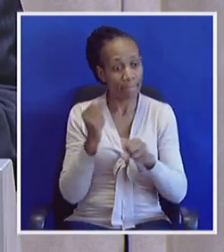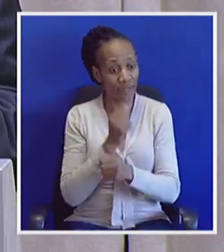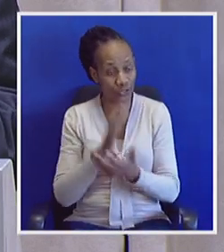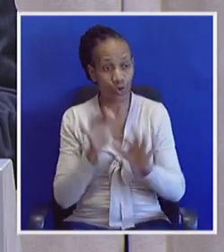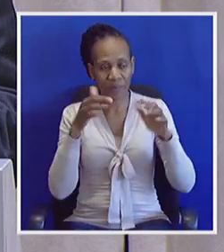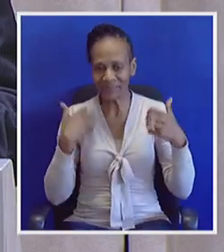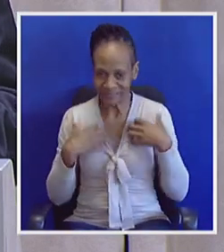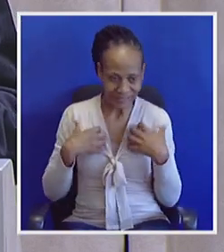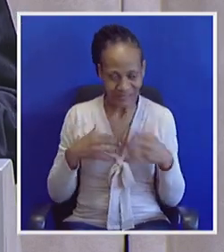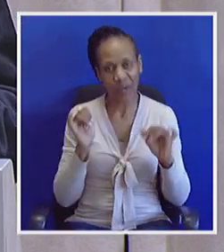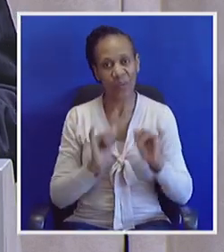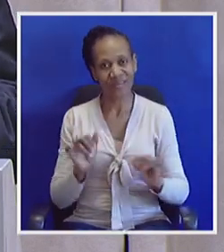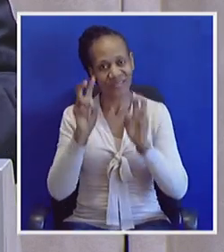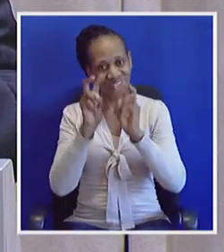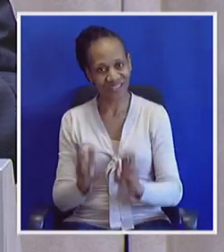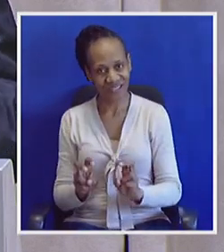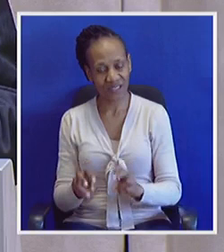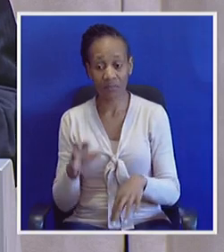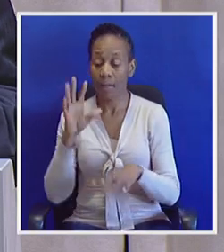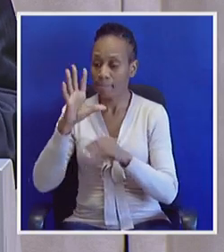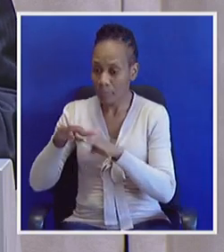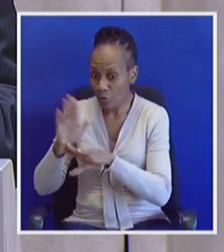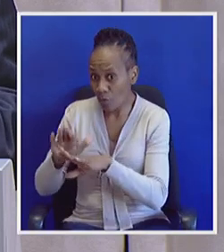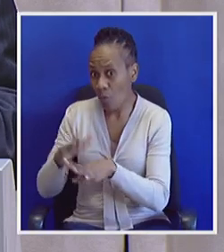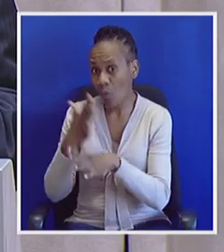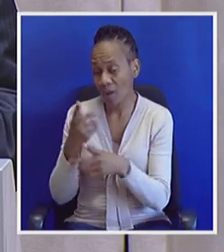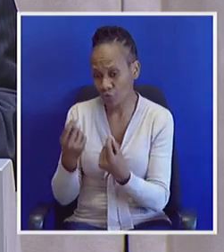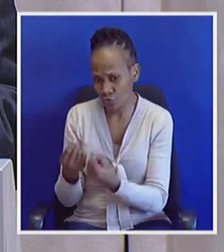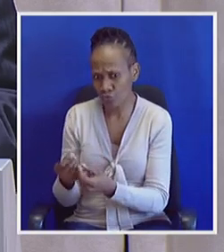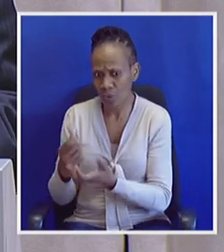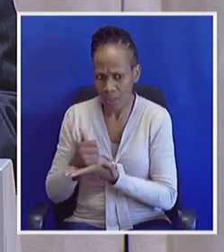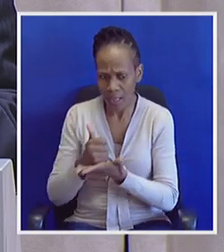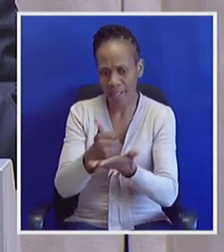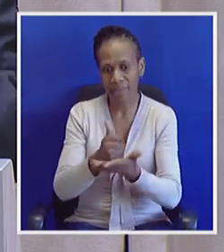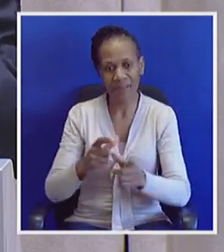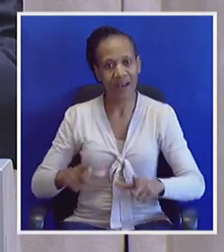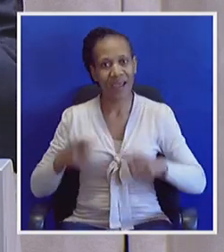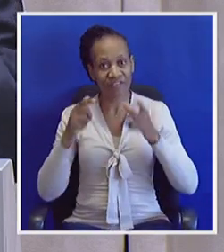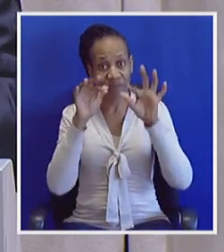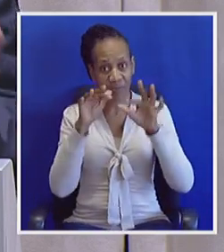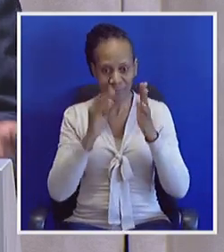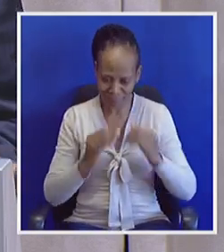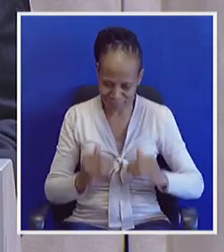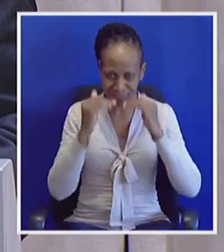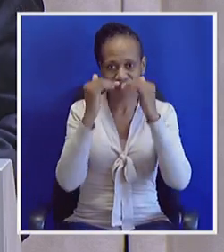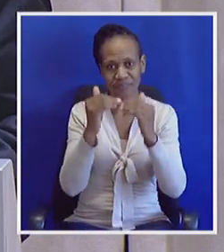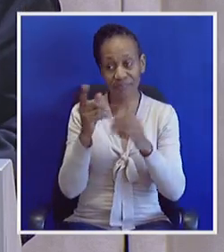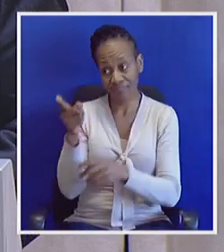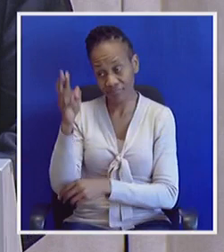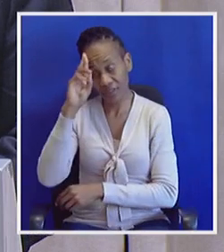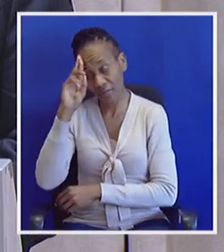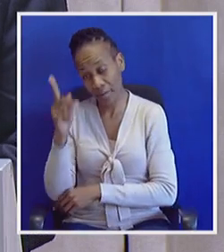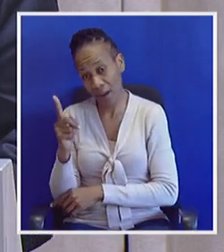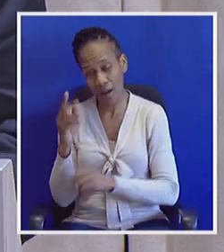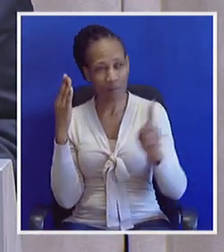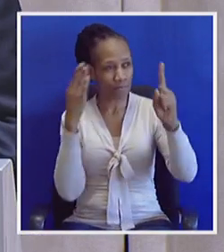in everything that they do to give our people a better life. And remember that our overall